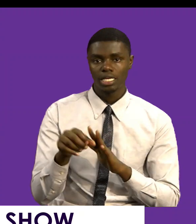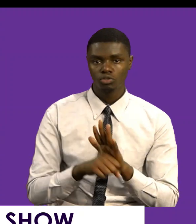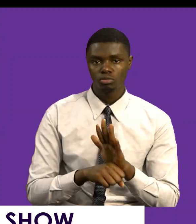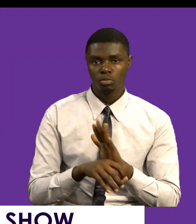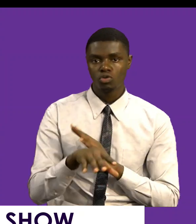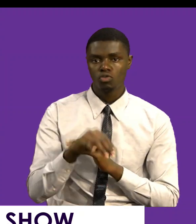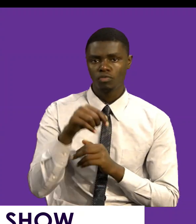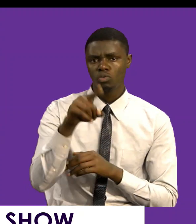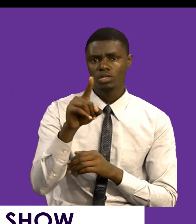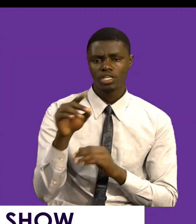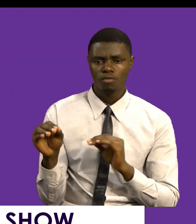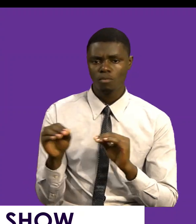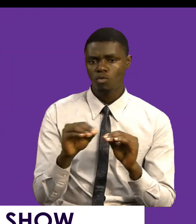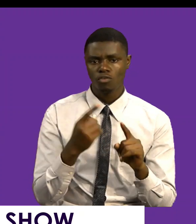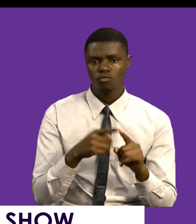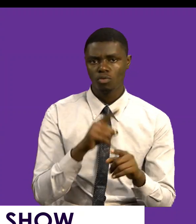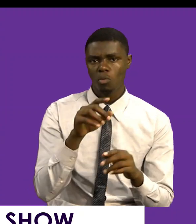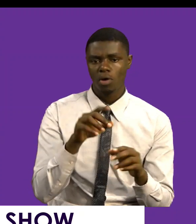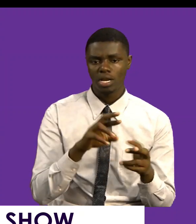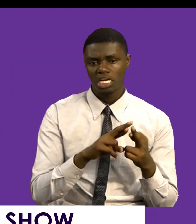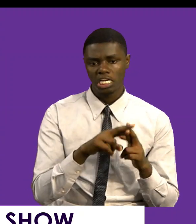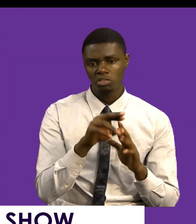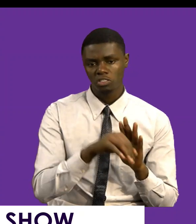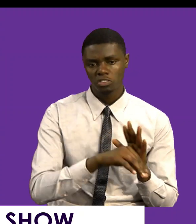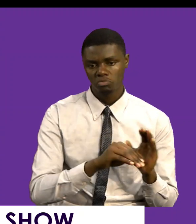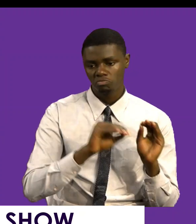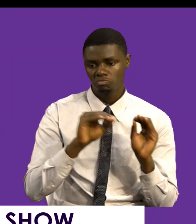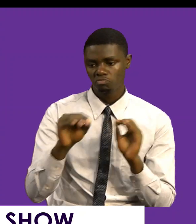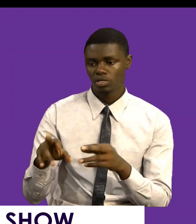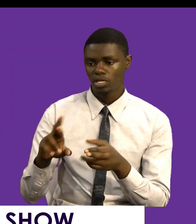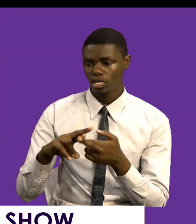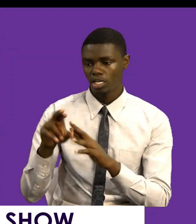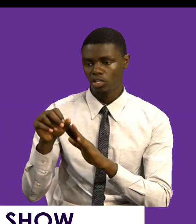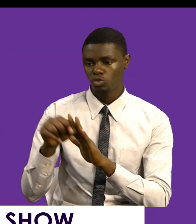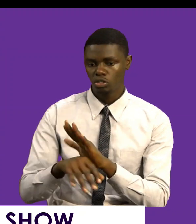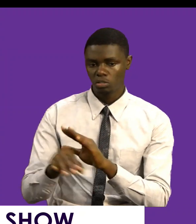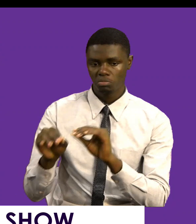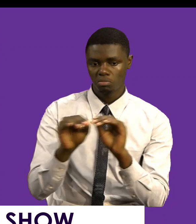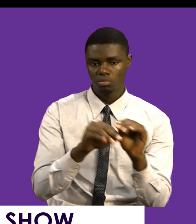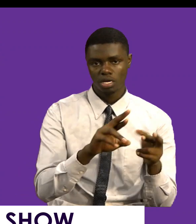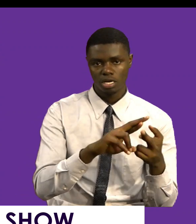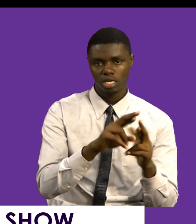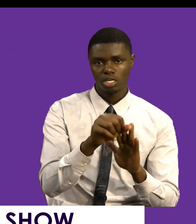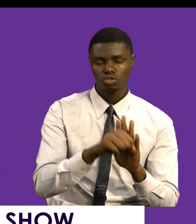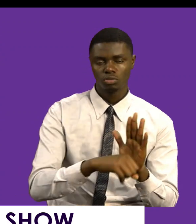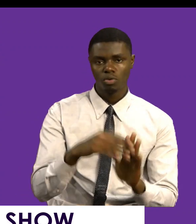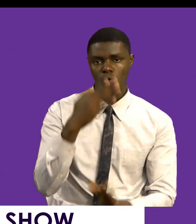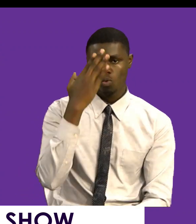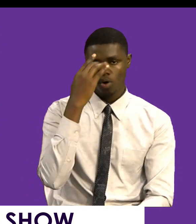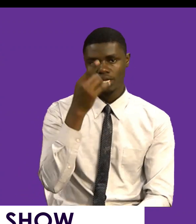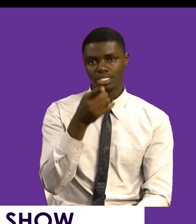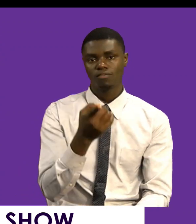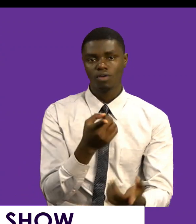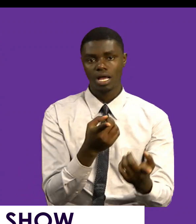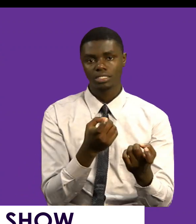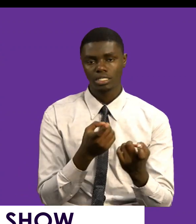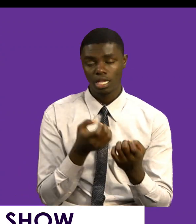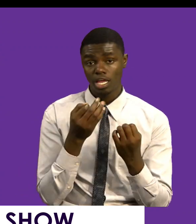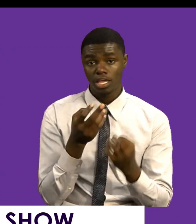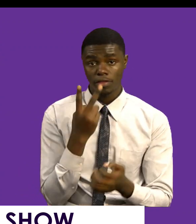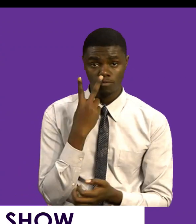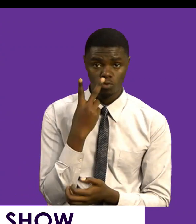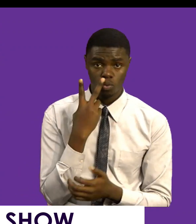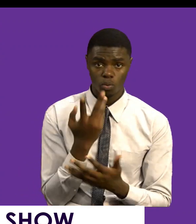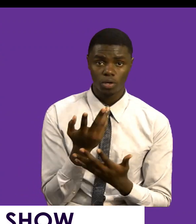you will find yourself moving from one relationship to another relationship because you're being attracted. And if you look at